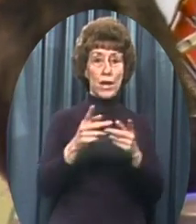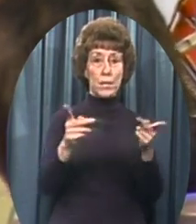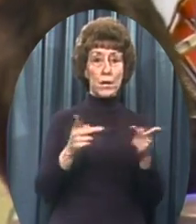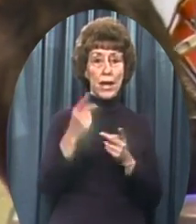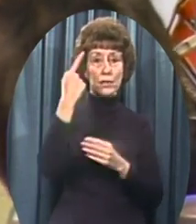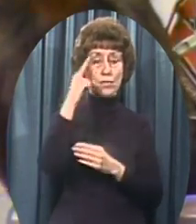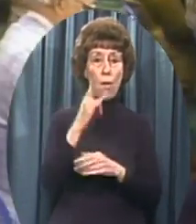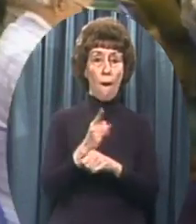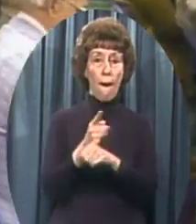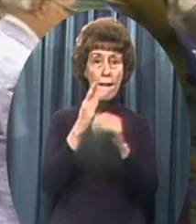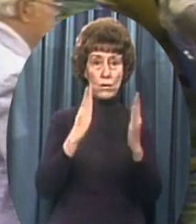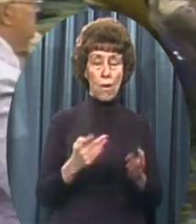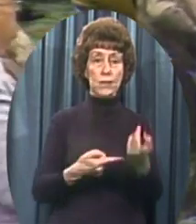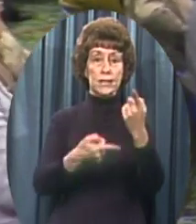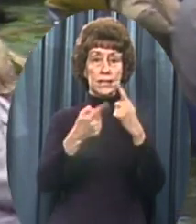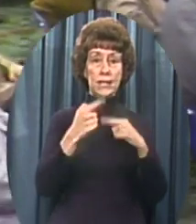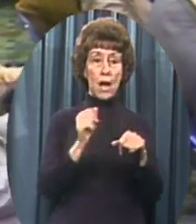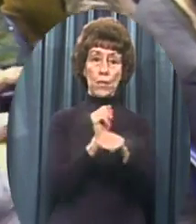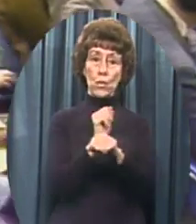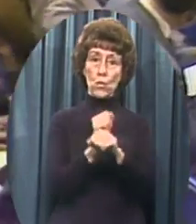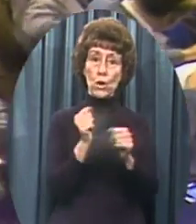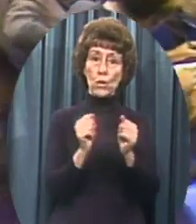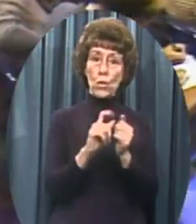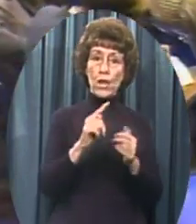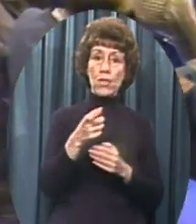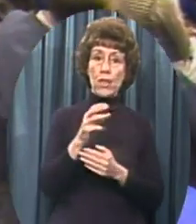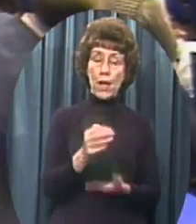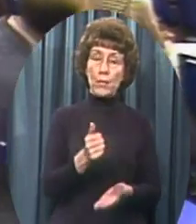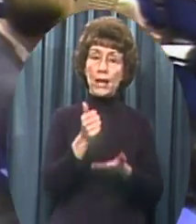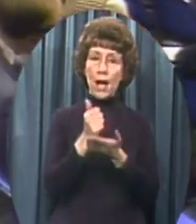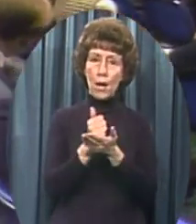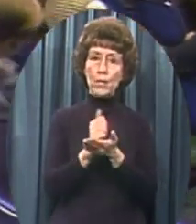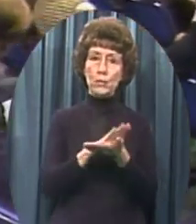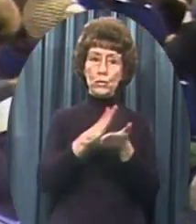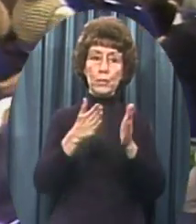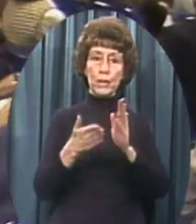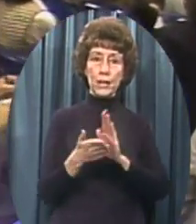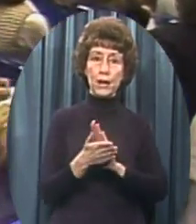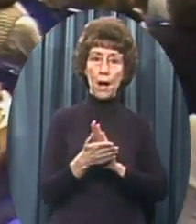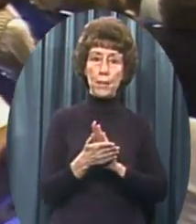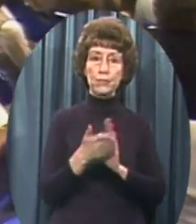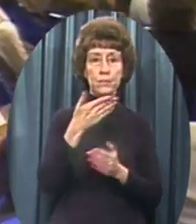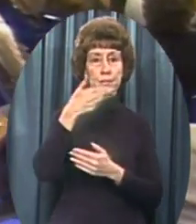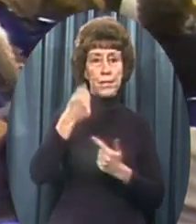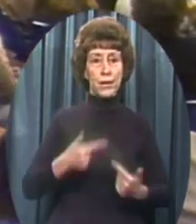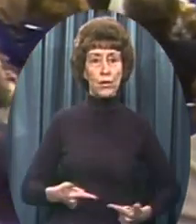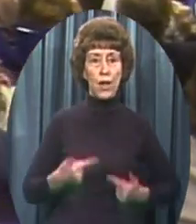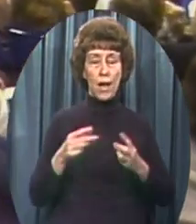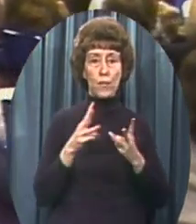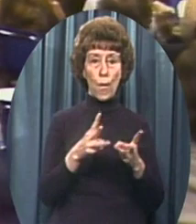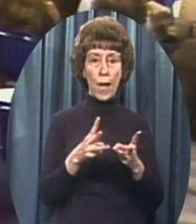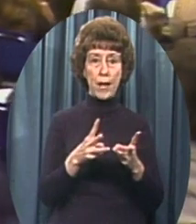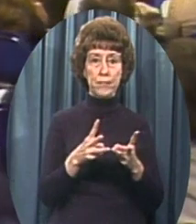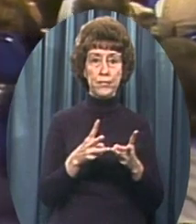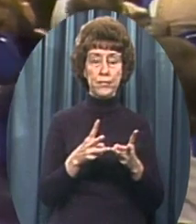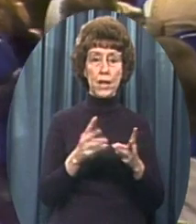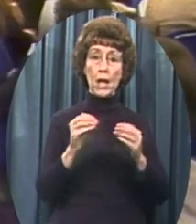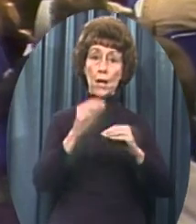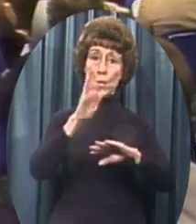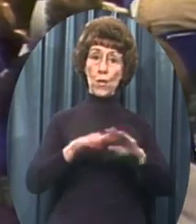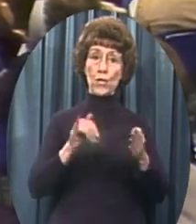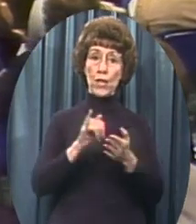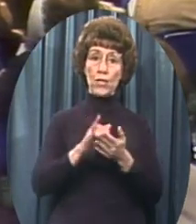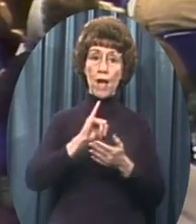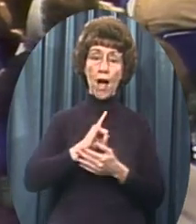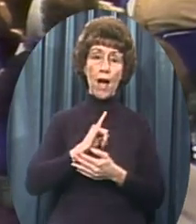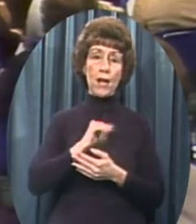like you. And we work with them and we help them back to a meaningful and rehabilitated lifestyle. And beyond that, I